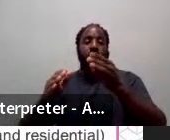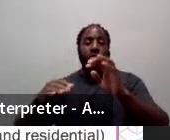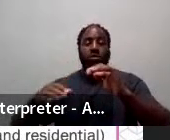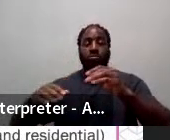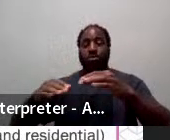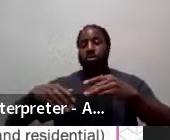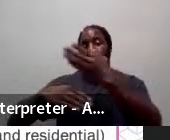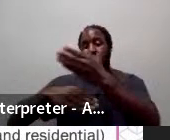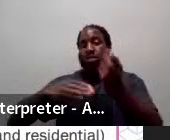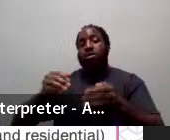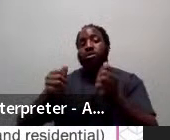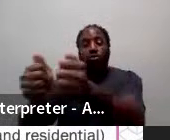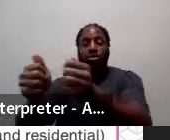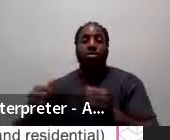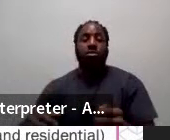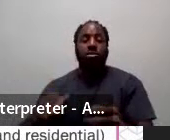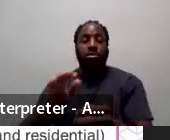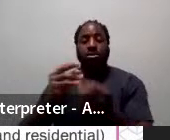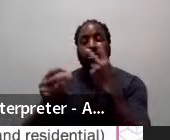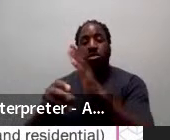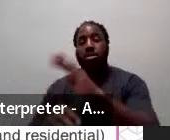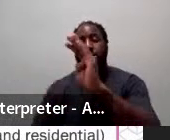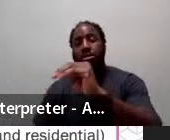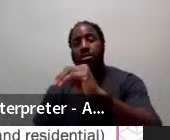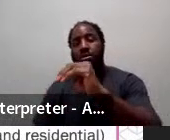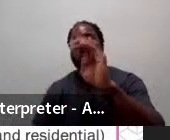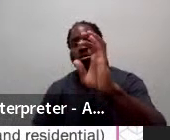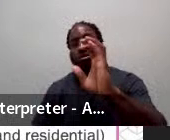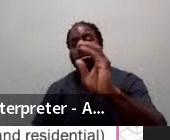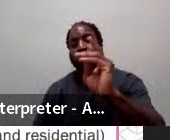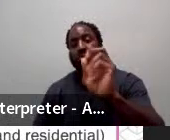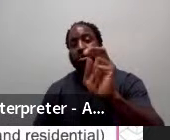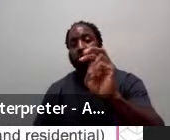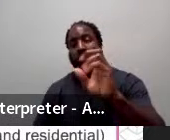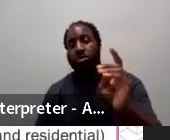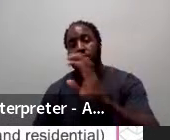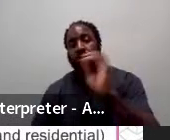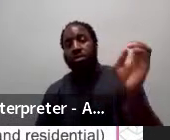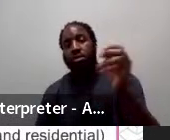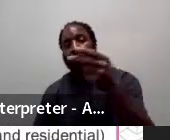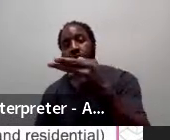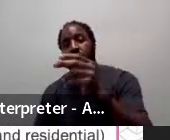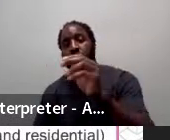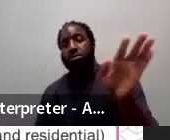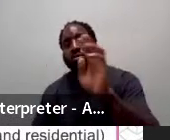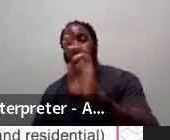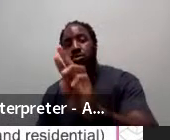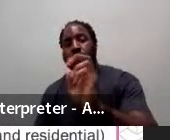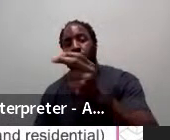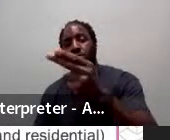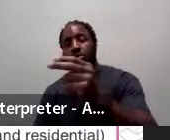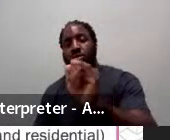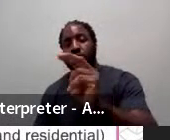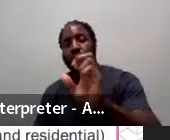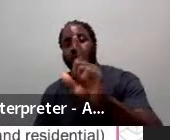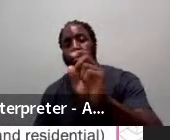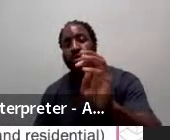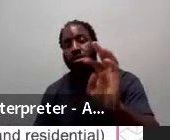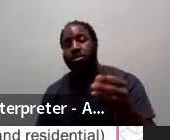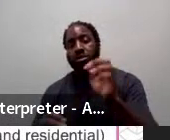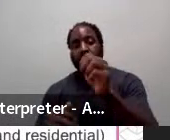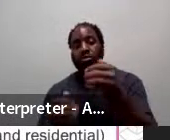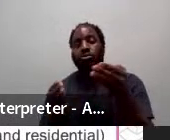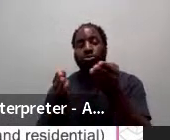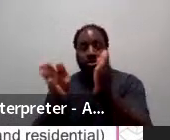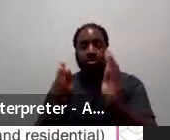and Rhinelander Avenue. With that in mind, the city proposes the following, that on the large city block between Bassett